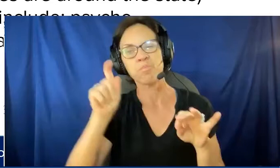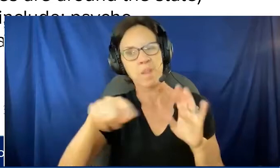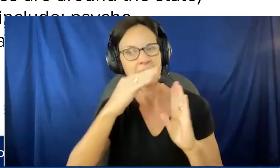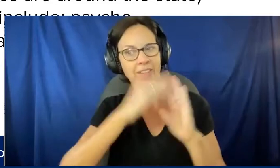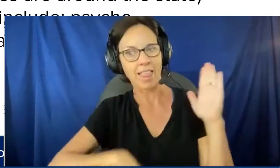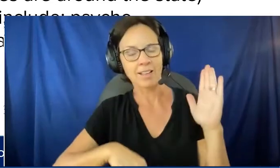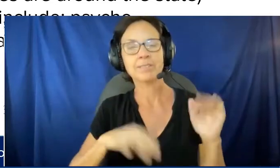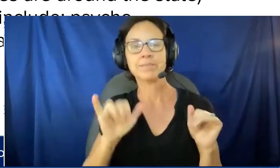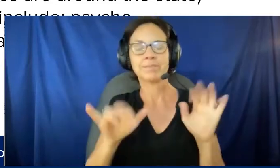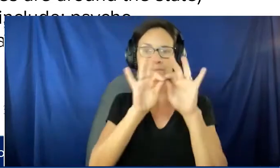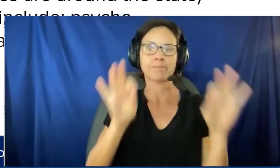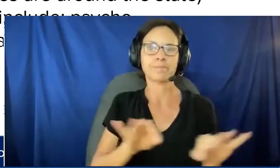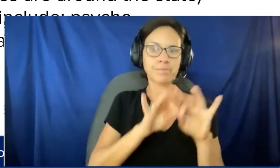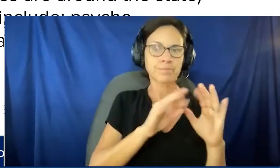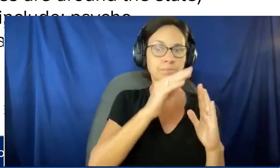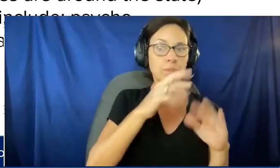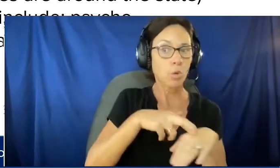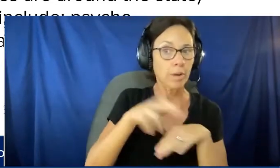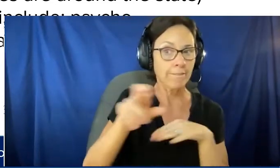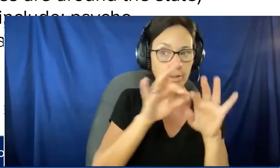referral form. It is not an application.